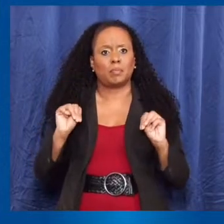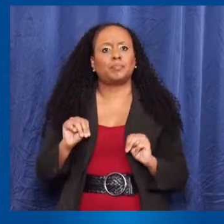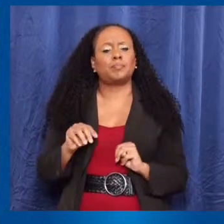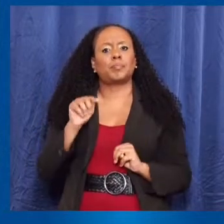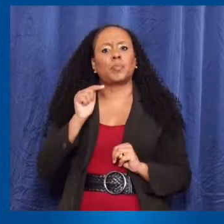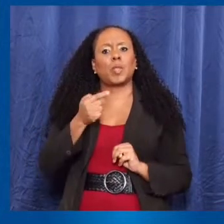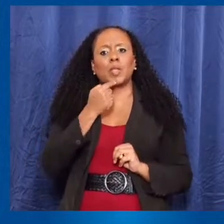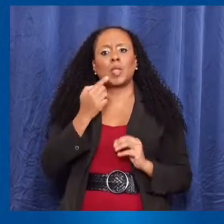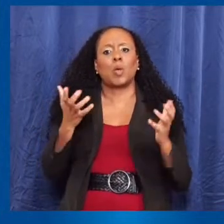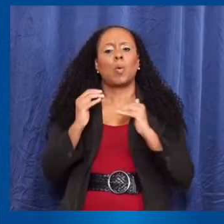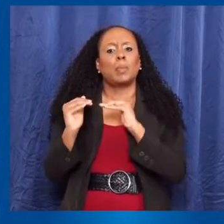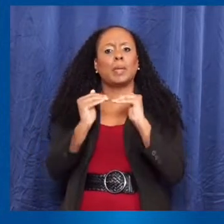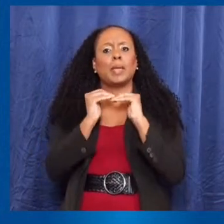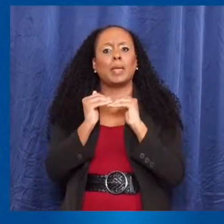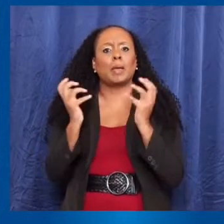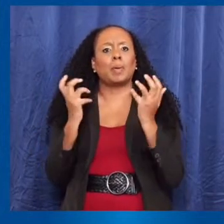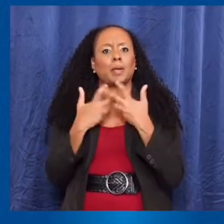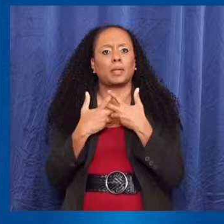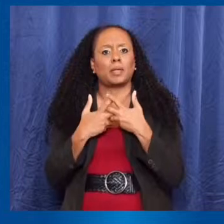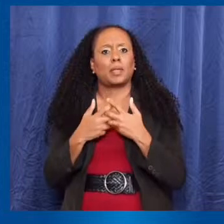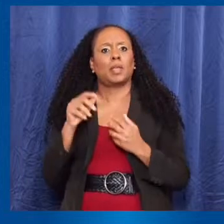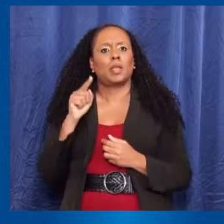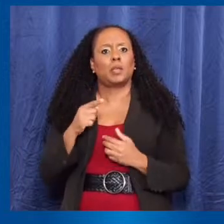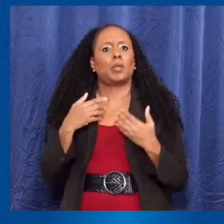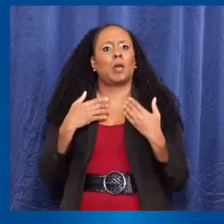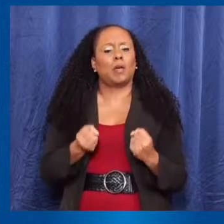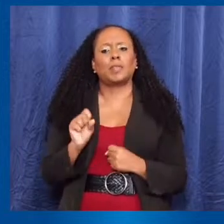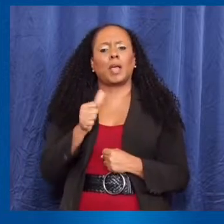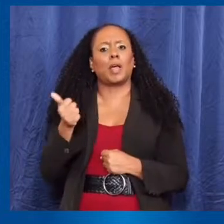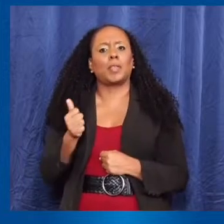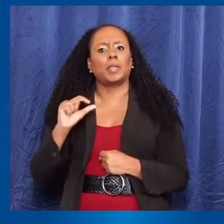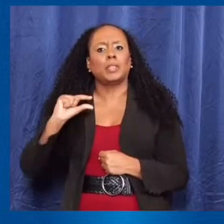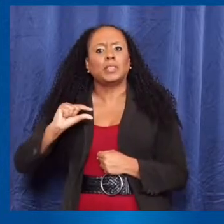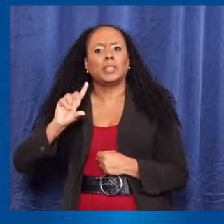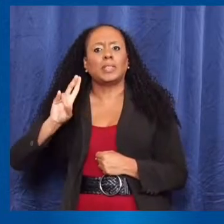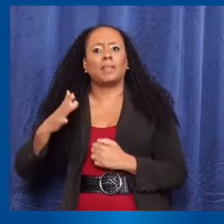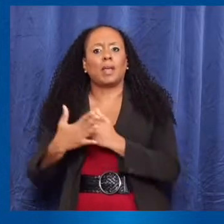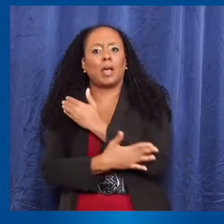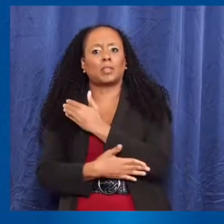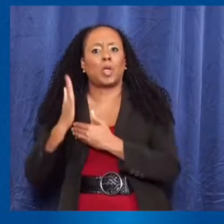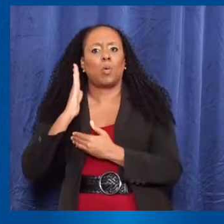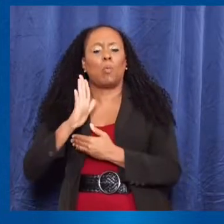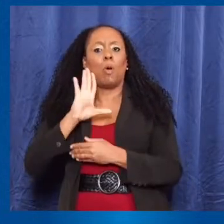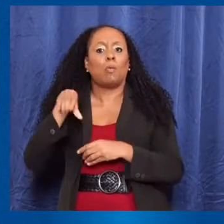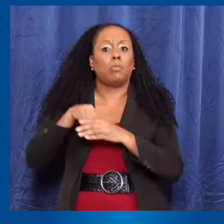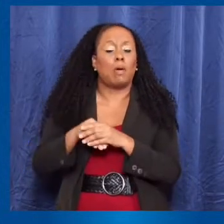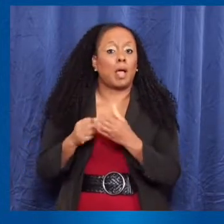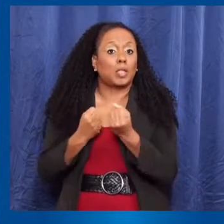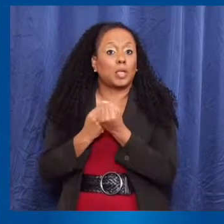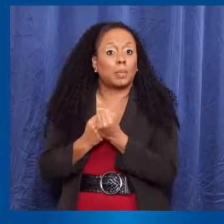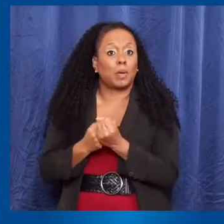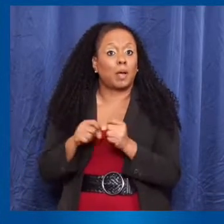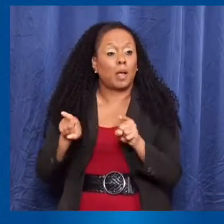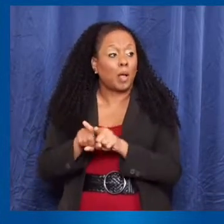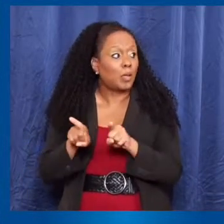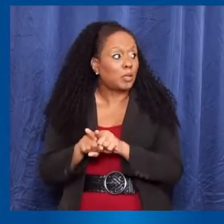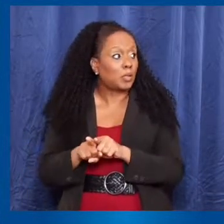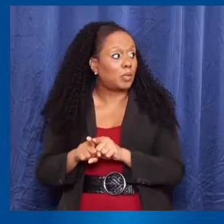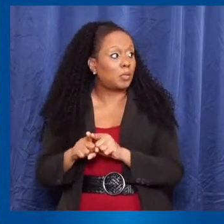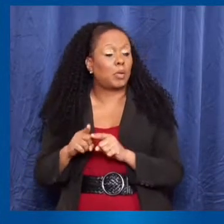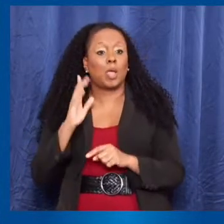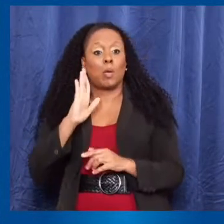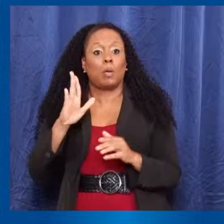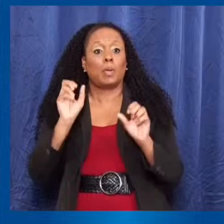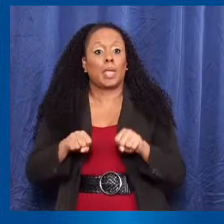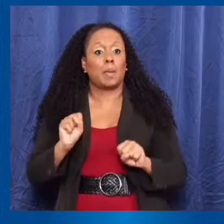intentions of being an equal partner? How confident are you that other G7 countries will follow suit and we can see a spillover effect and some